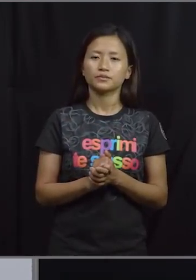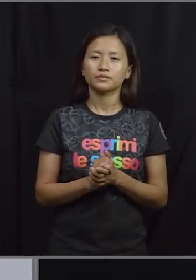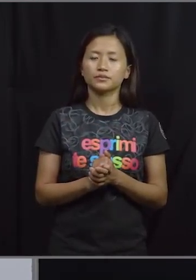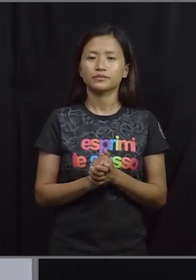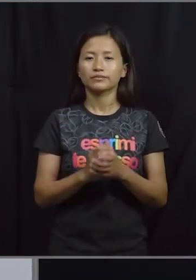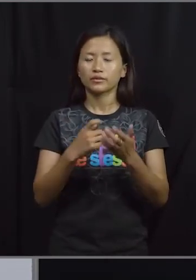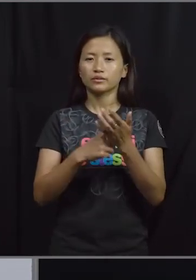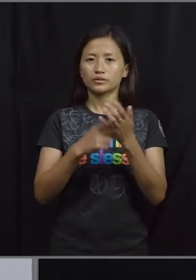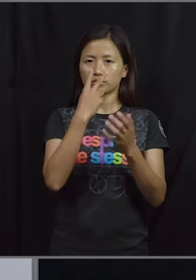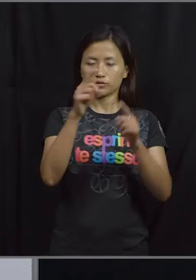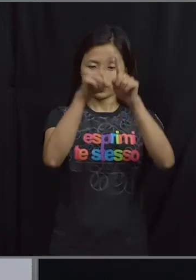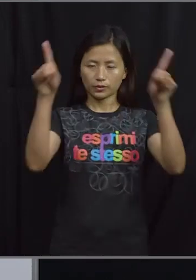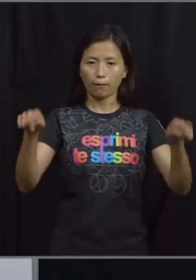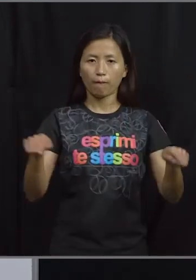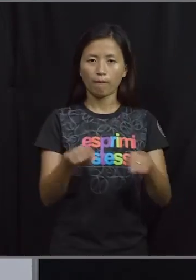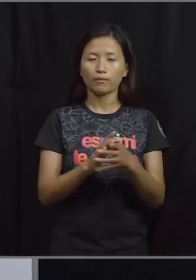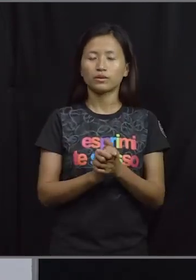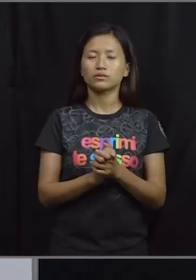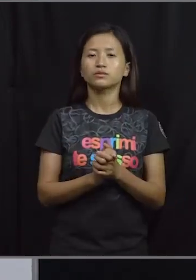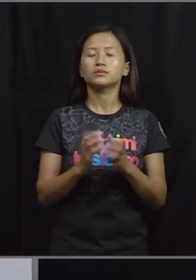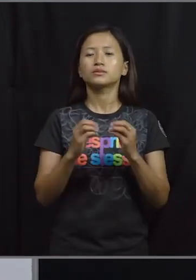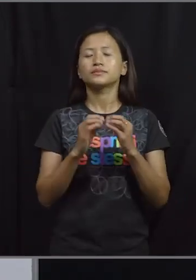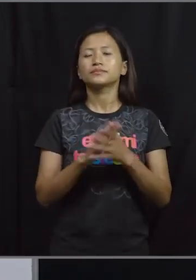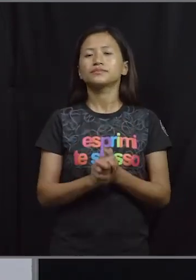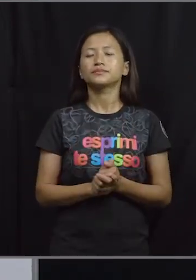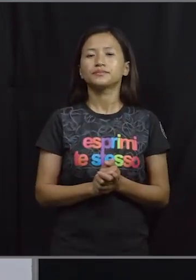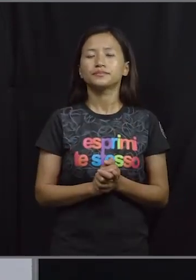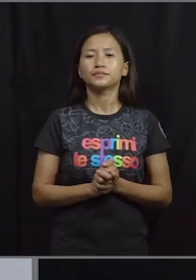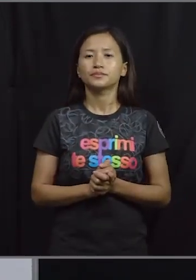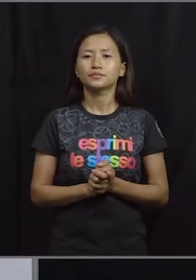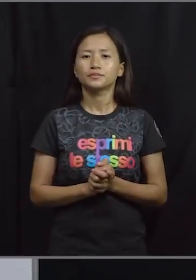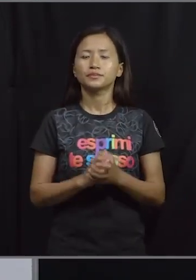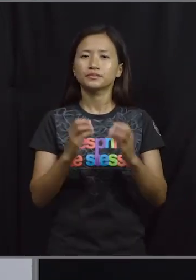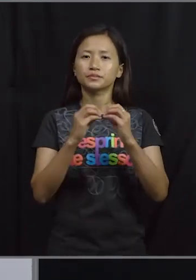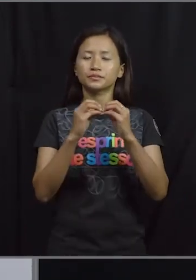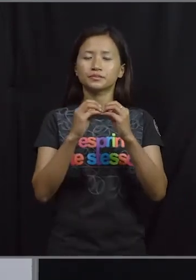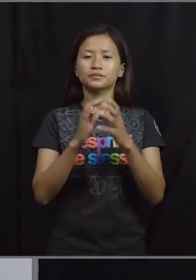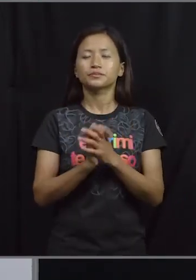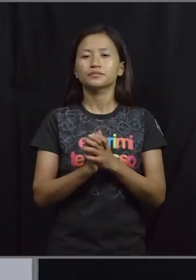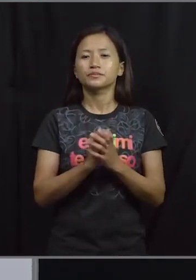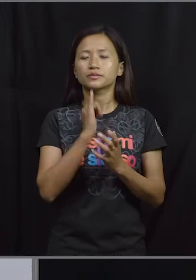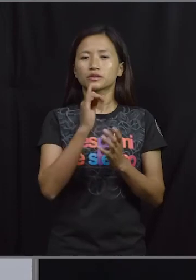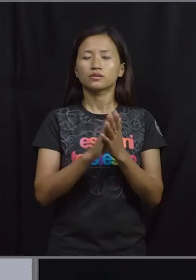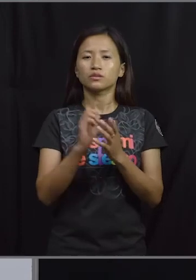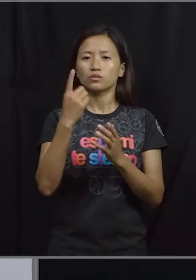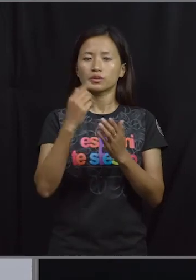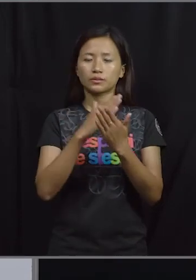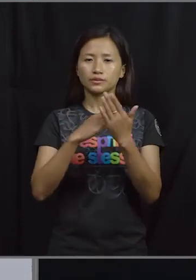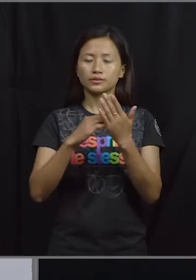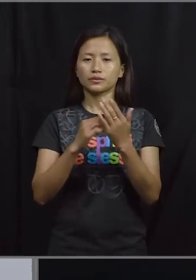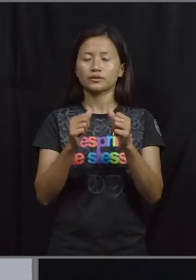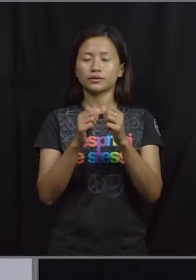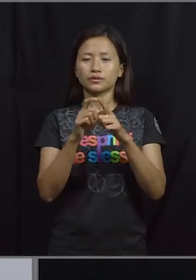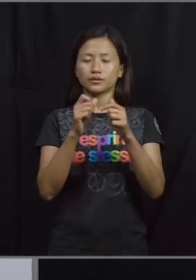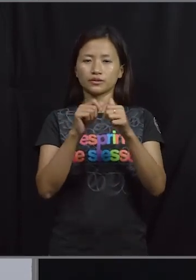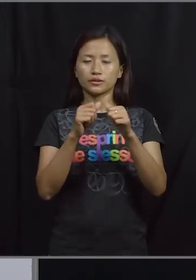this result, isn't it? AB equal to BA equal to I. In this case, this B is this one, 1 by determinant of A into edge